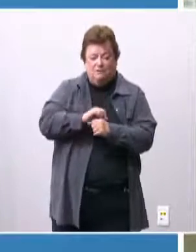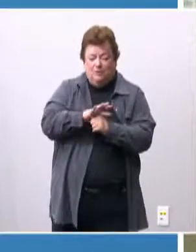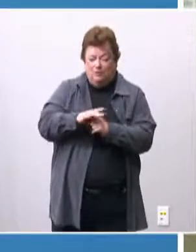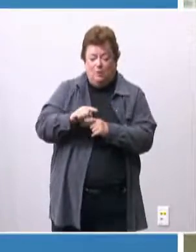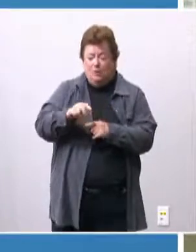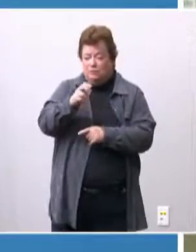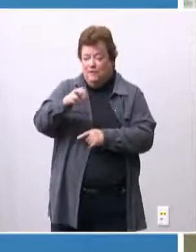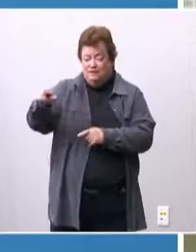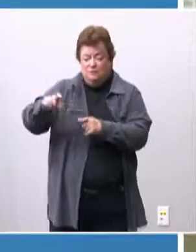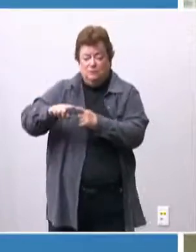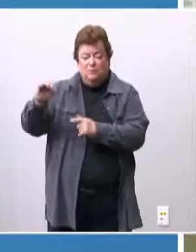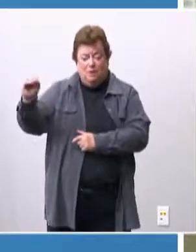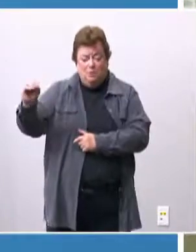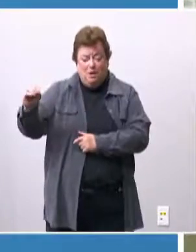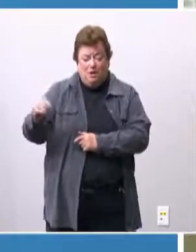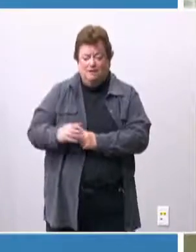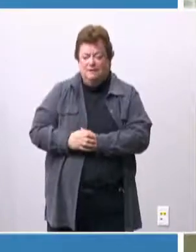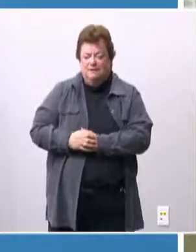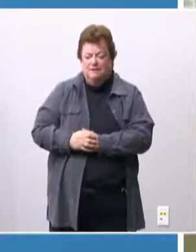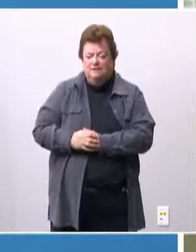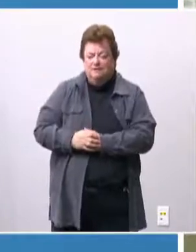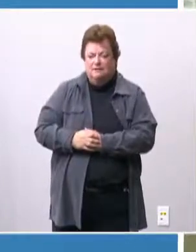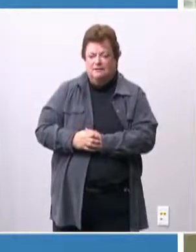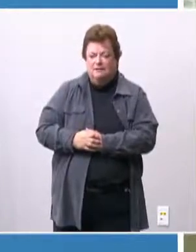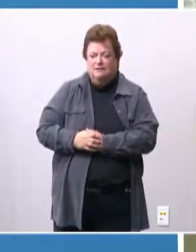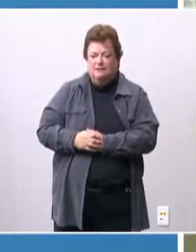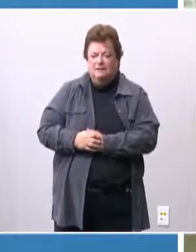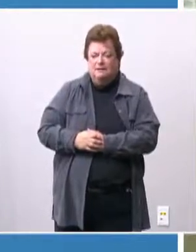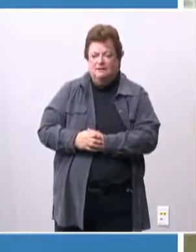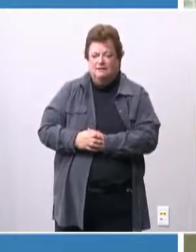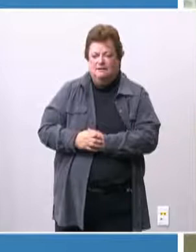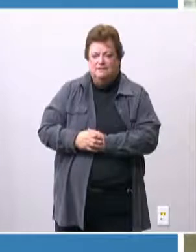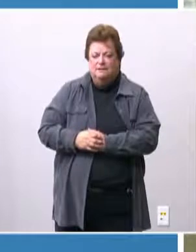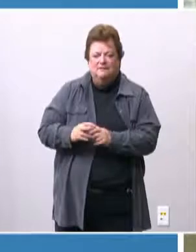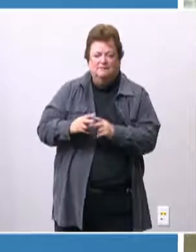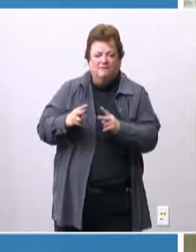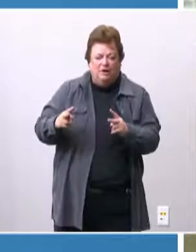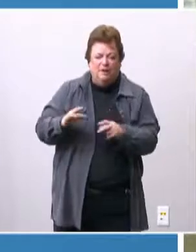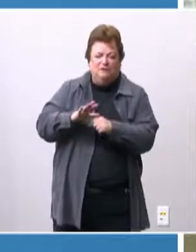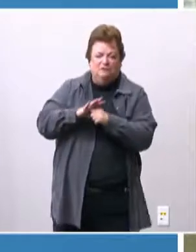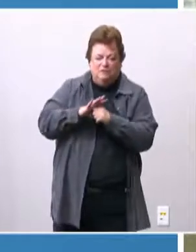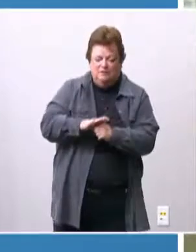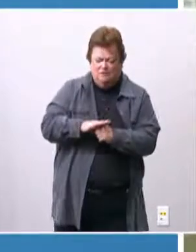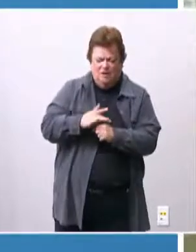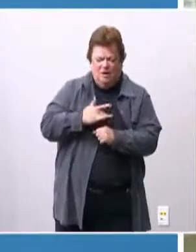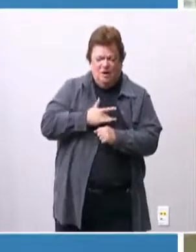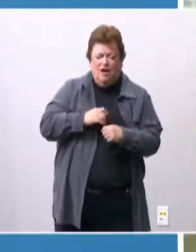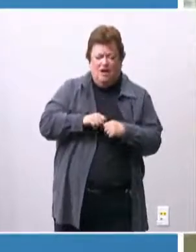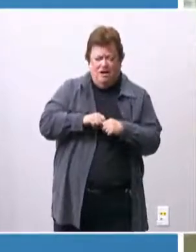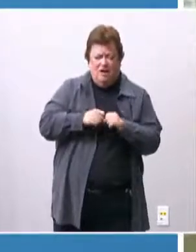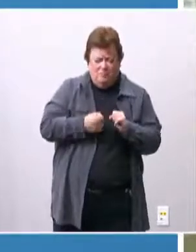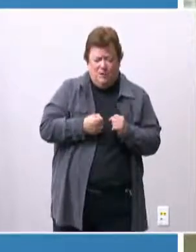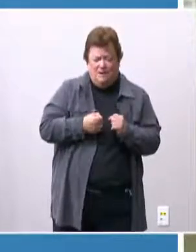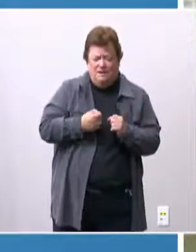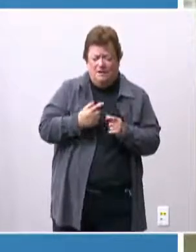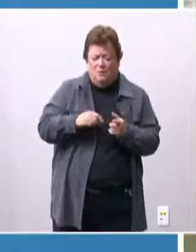wherever. And it's very stressful, heartbreaking at times when we do not have the beds to take